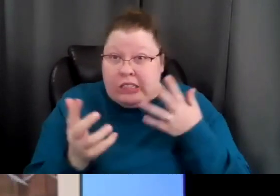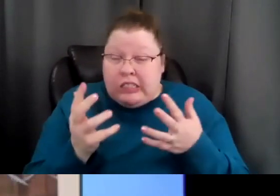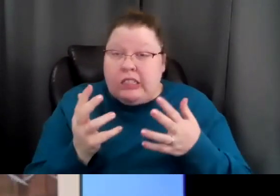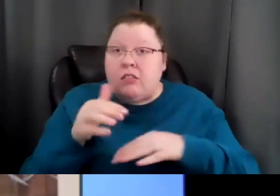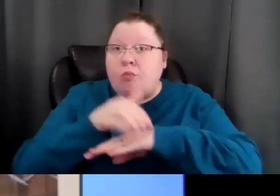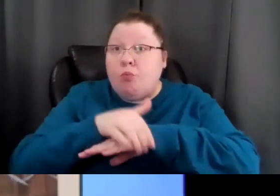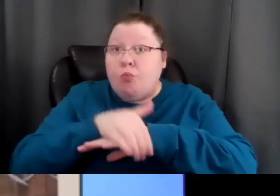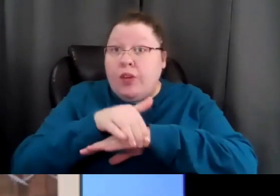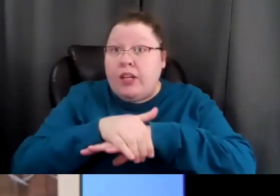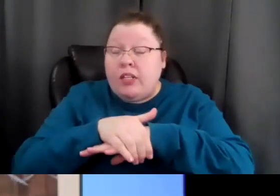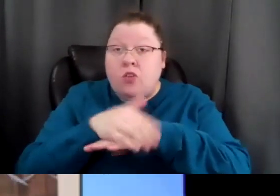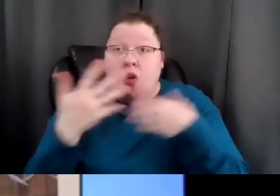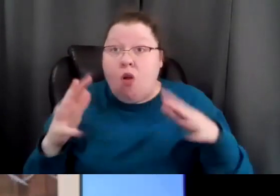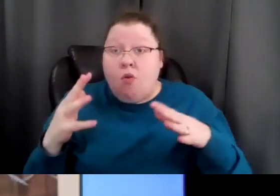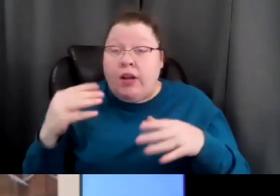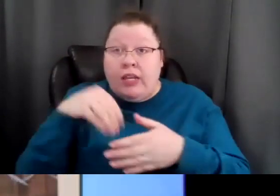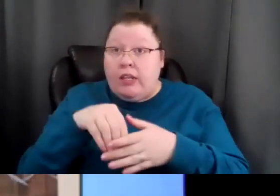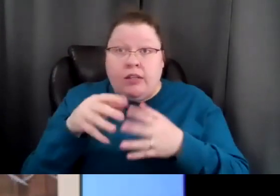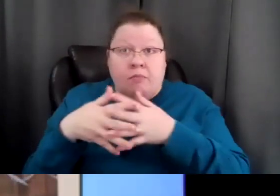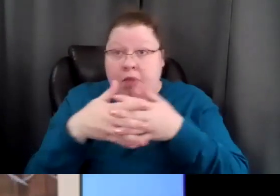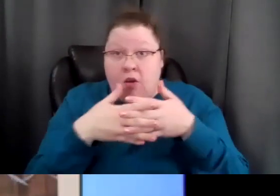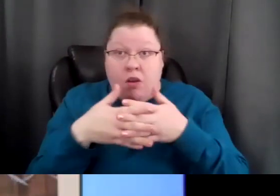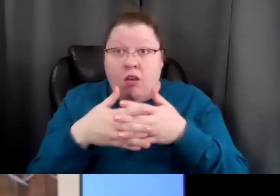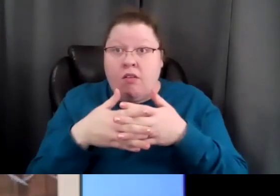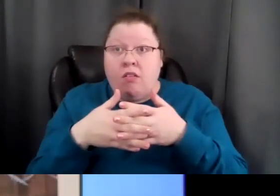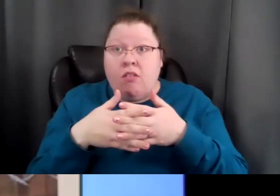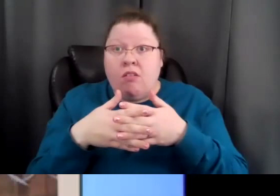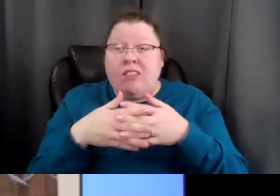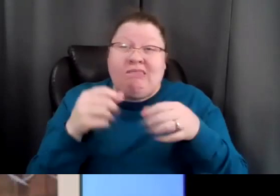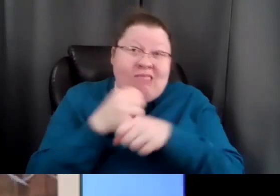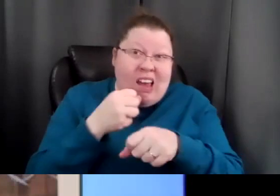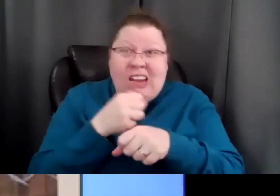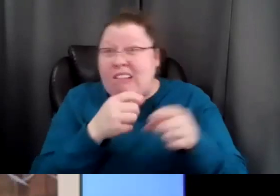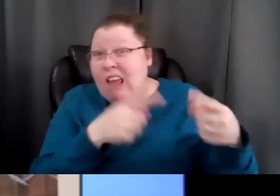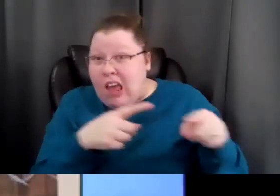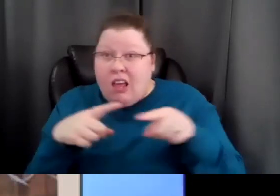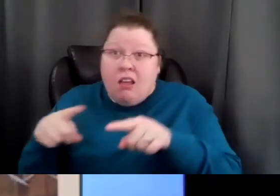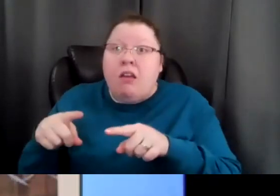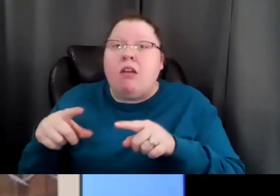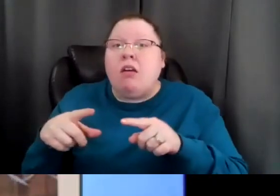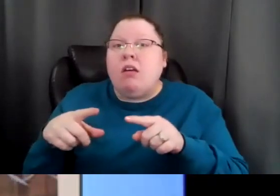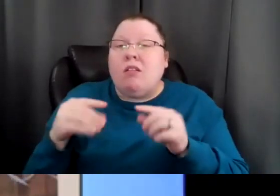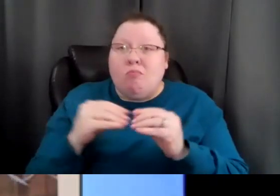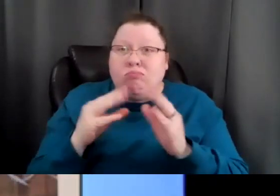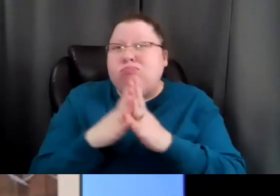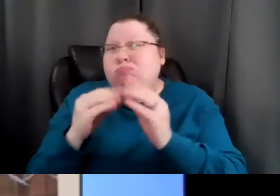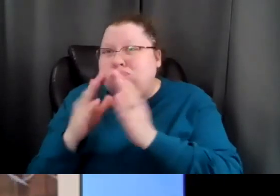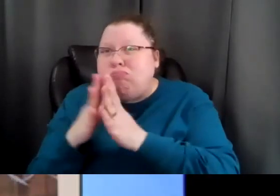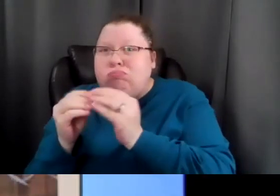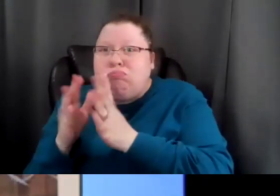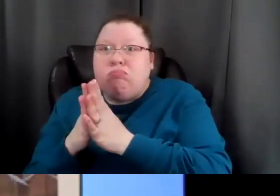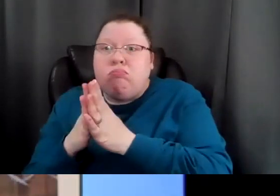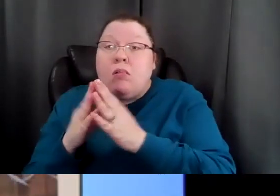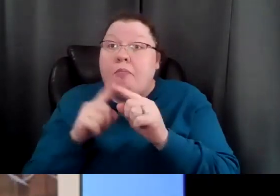were already in America, and there were already some skirmishes, some fighting. There had been some confrontations, but there